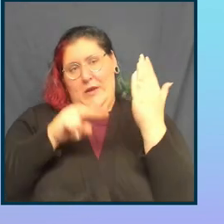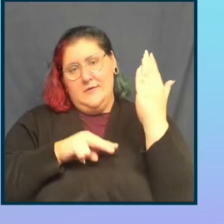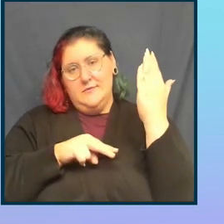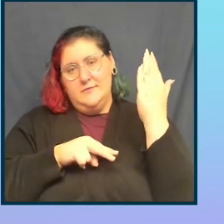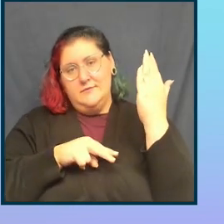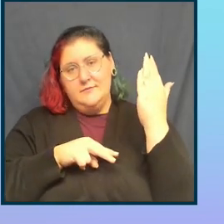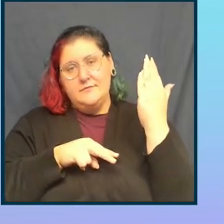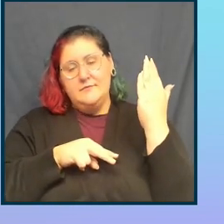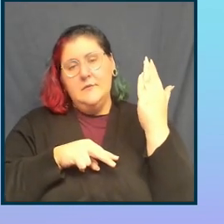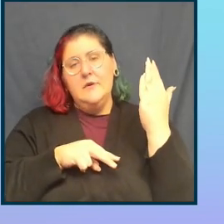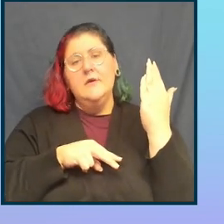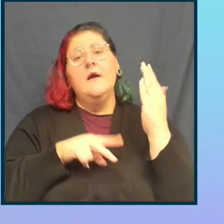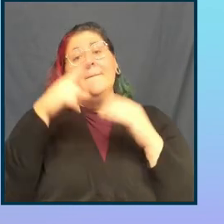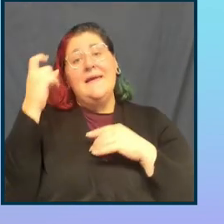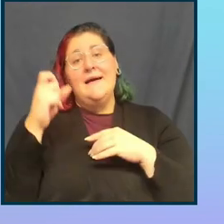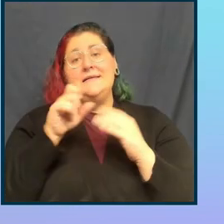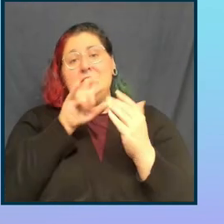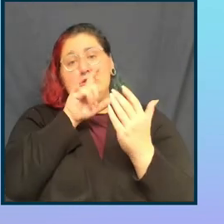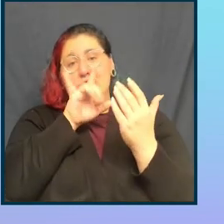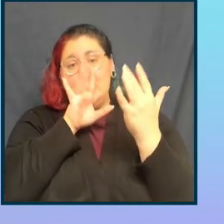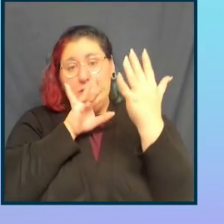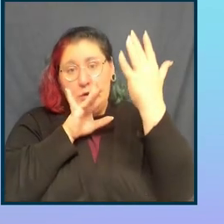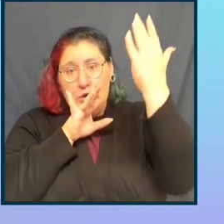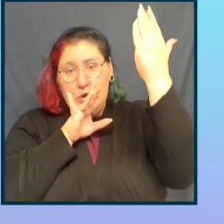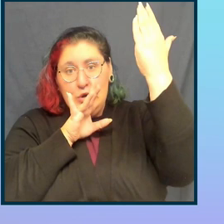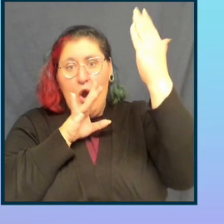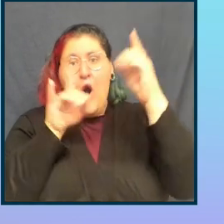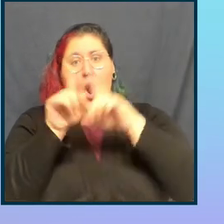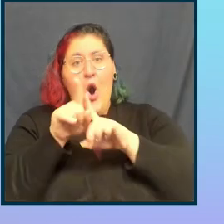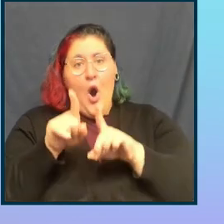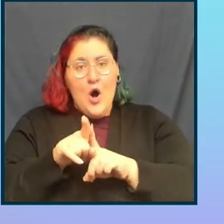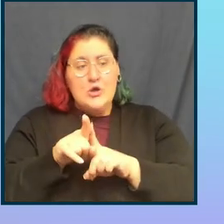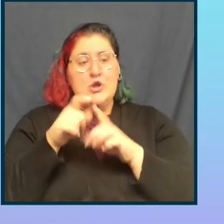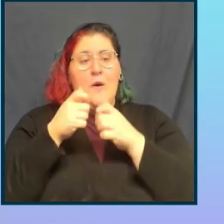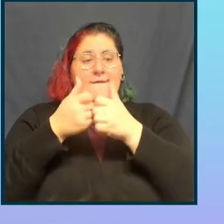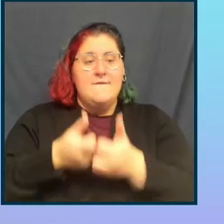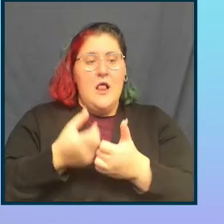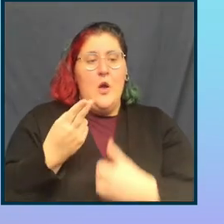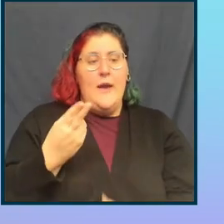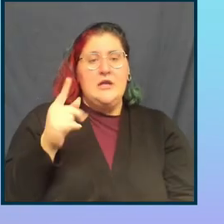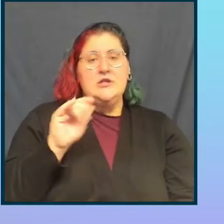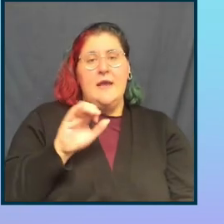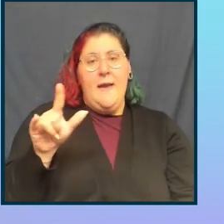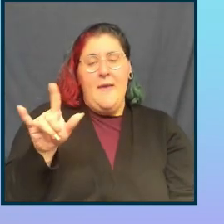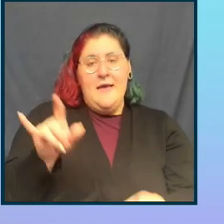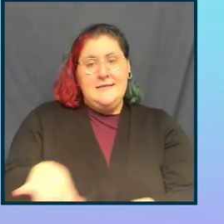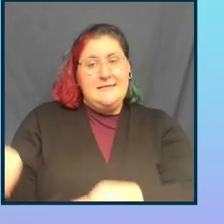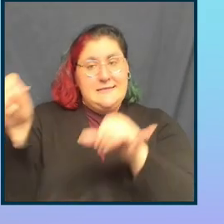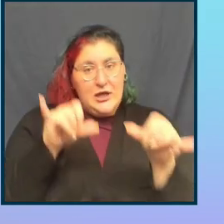follow HTML standards, if you're able to have those semantics defined within HTML, then the screen